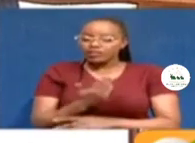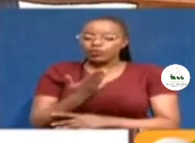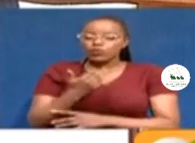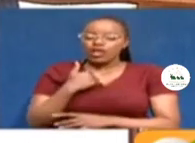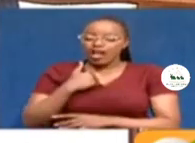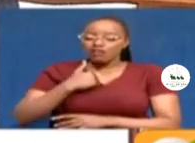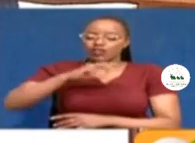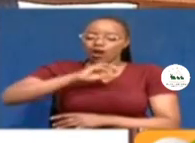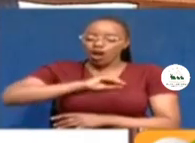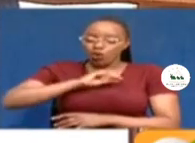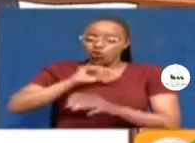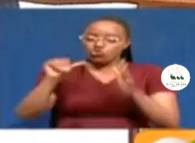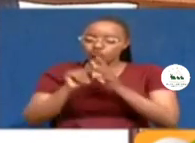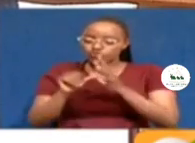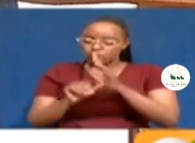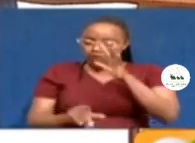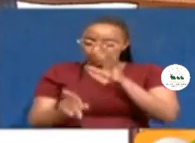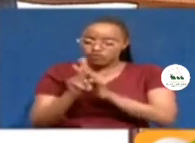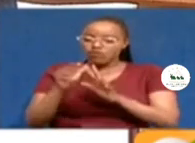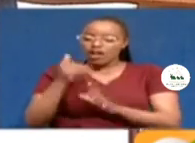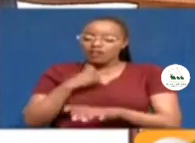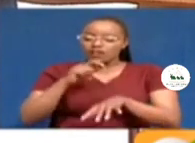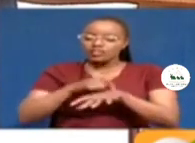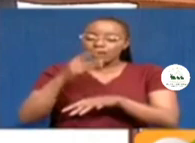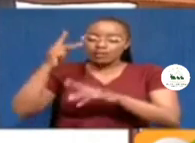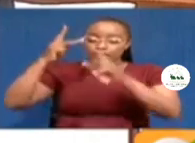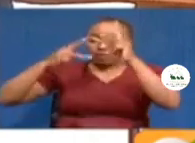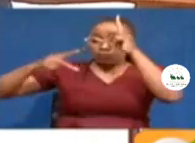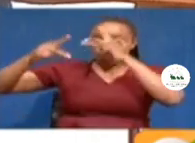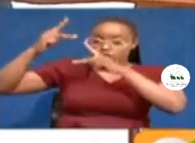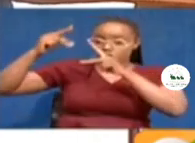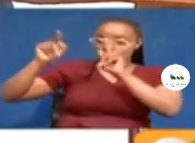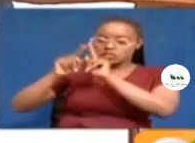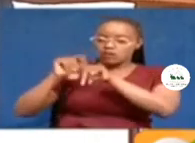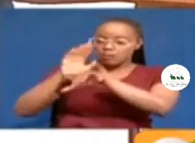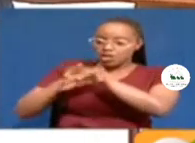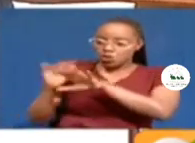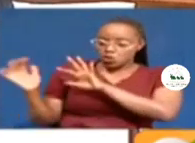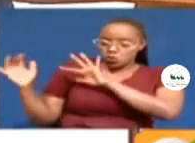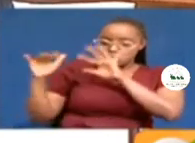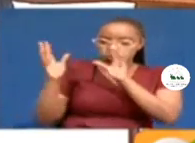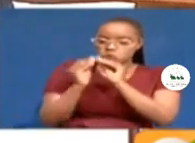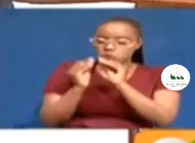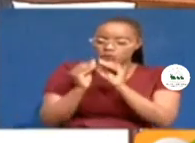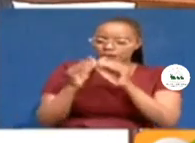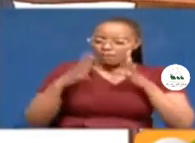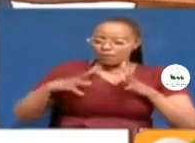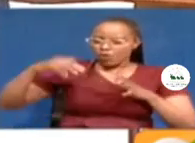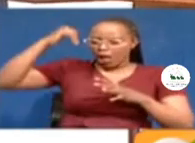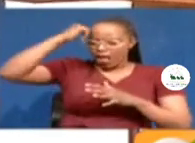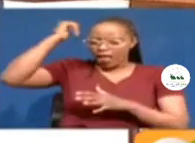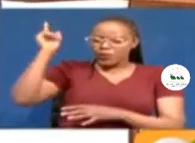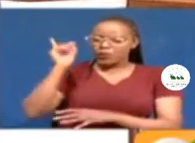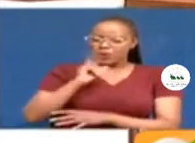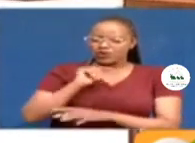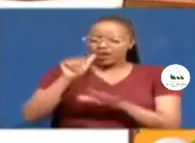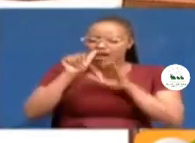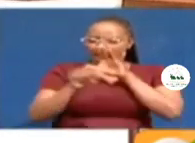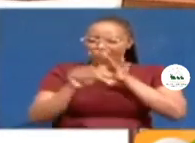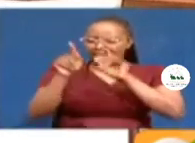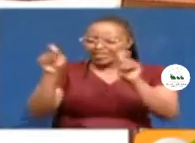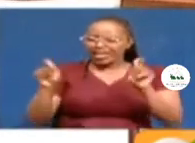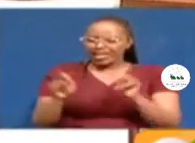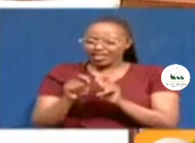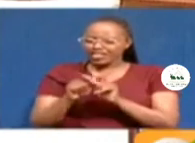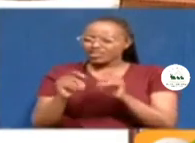own misfortune. Mm. When I see professionals being assembled under ethnic